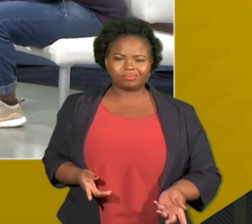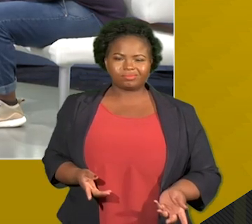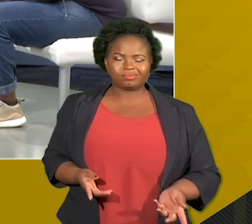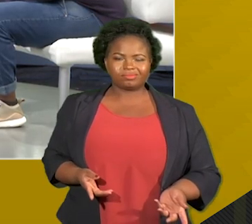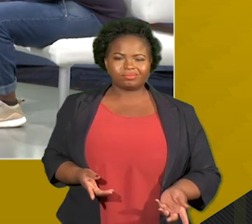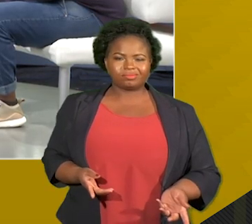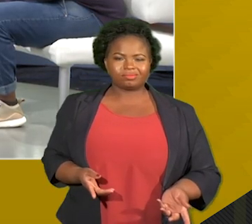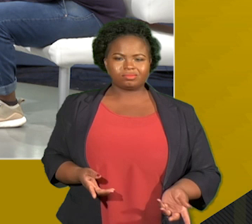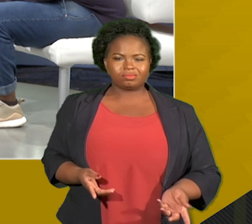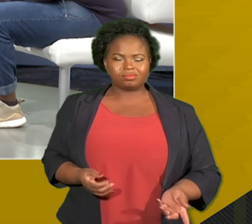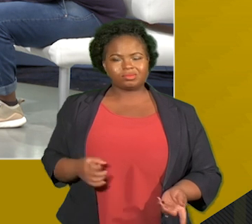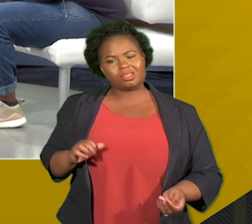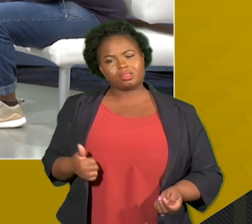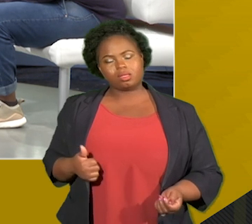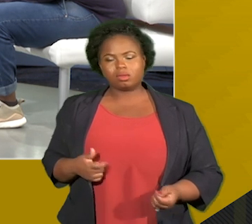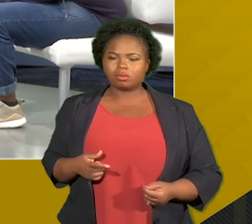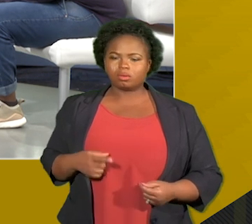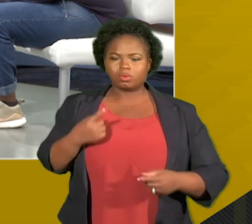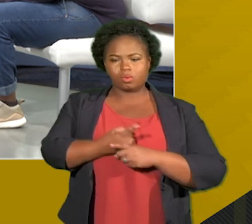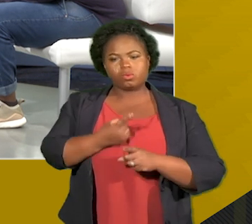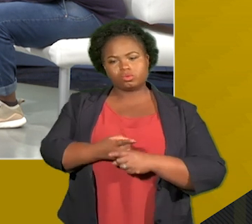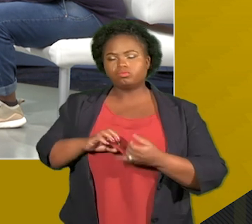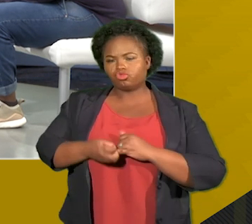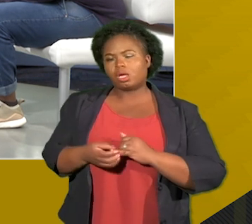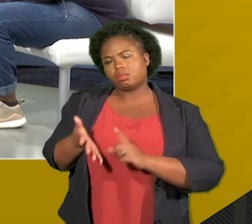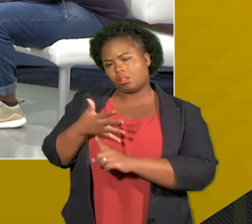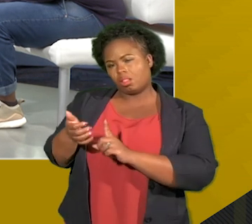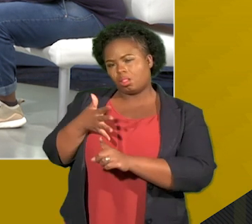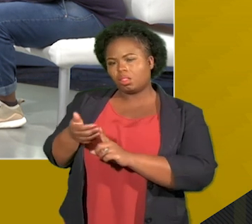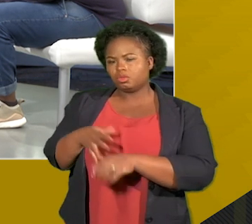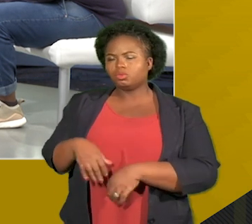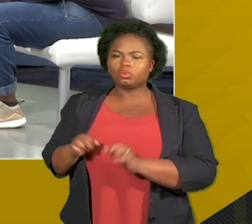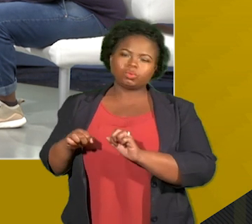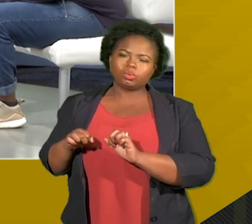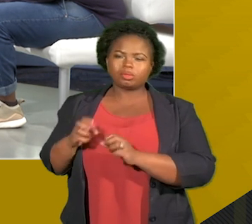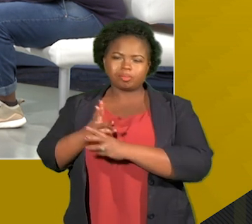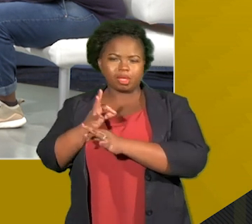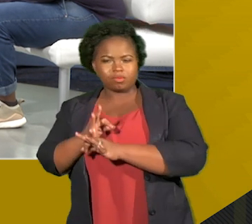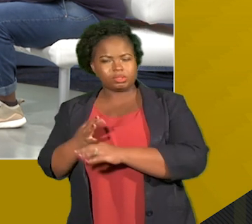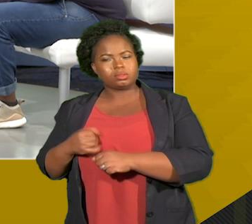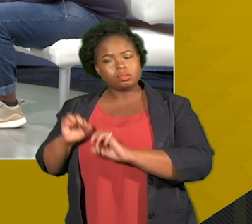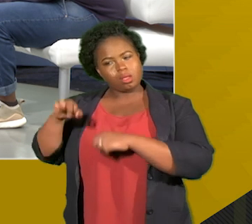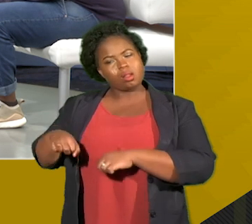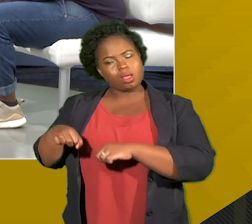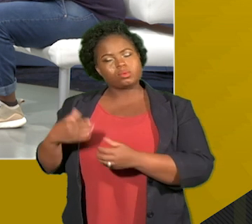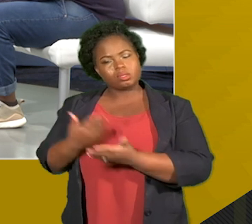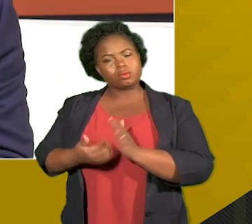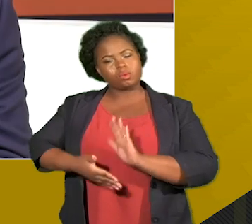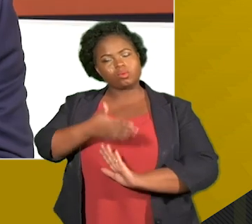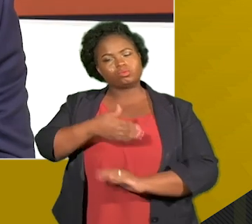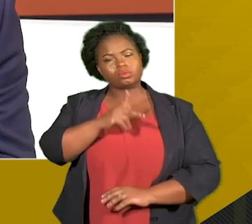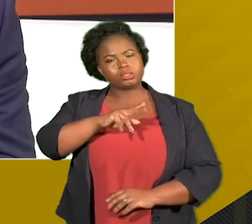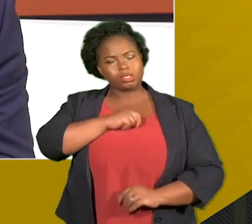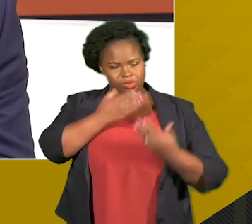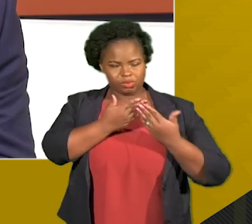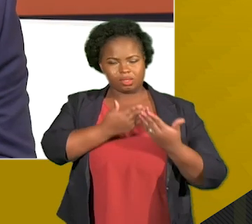but he had to play some games with his parents to get them to allow him to go on the train to KZN and go to Rorke's Drift. Yeah. But